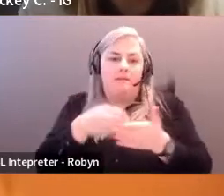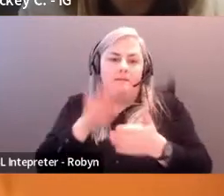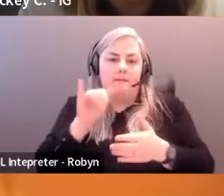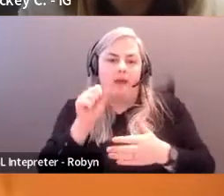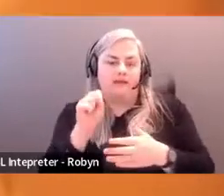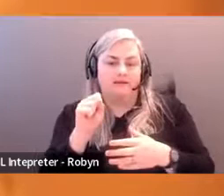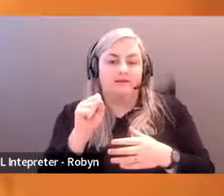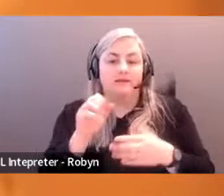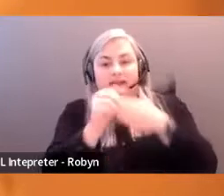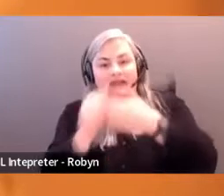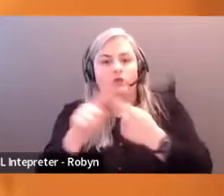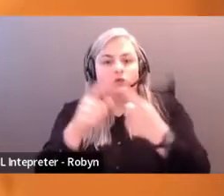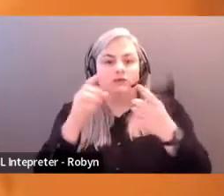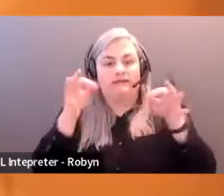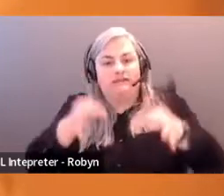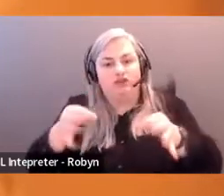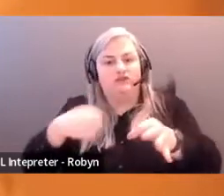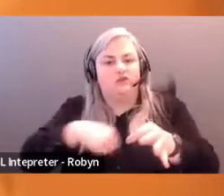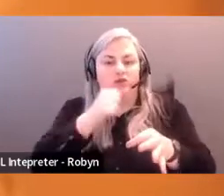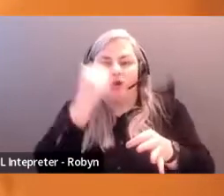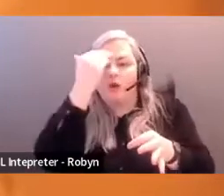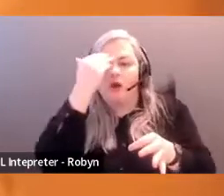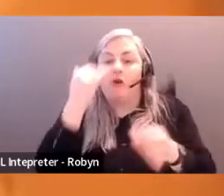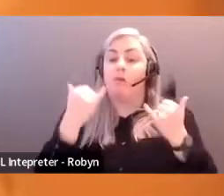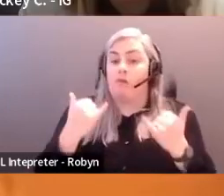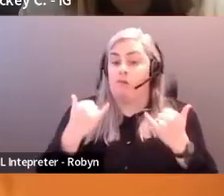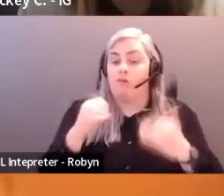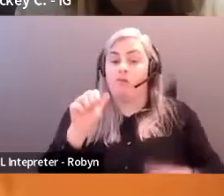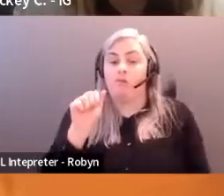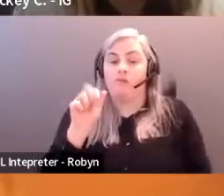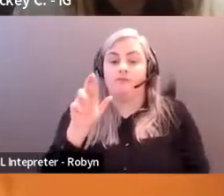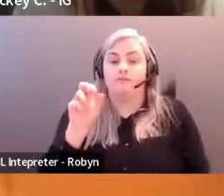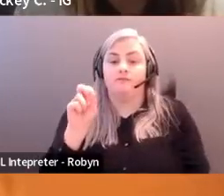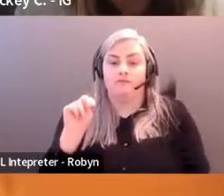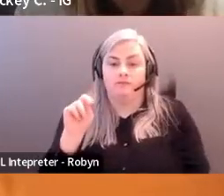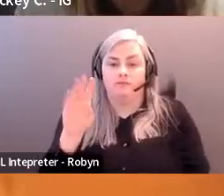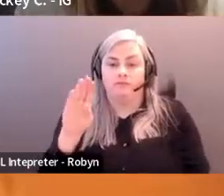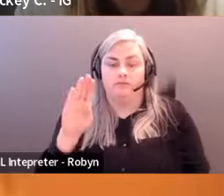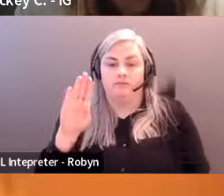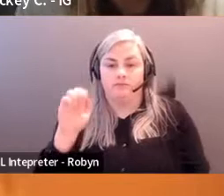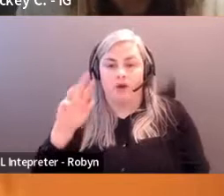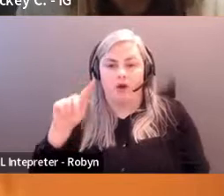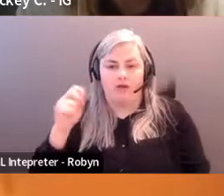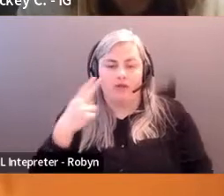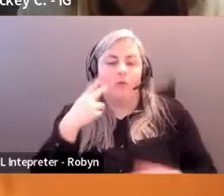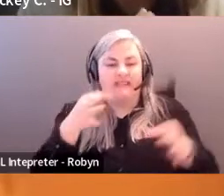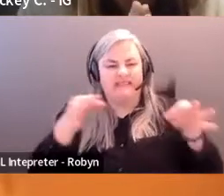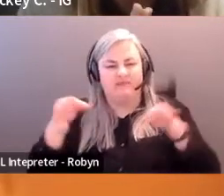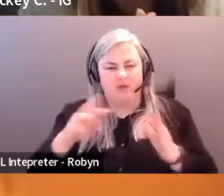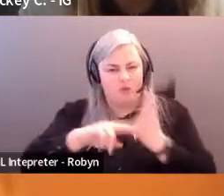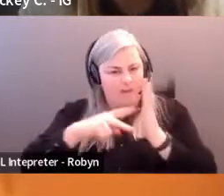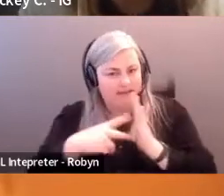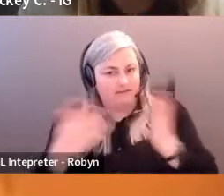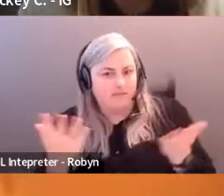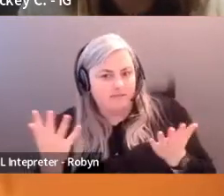unaware. In this Toolkit Tuesday session, Dr. Barth will explain what unconscious bias is, how it works against us,